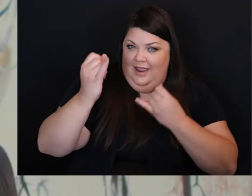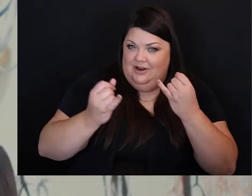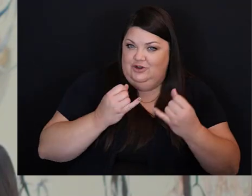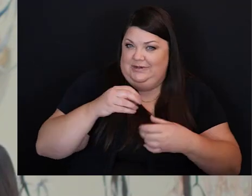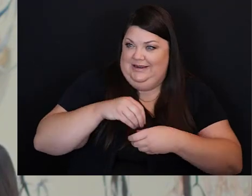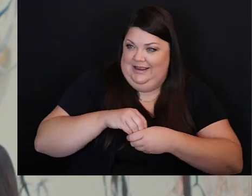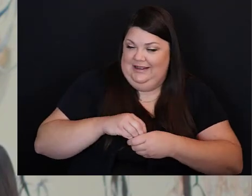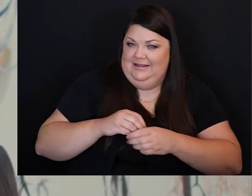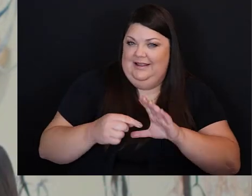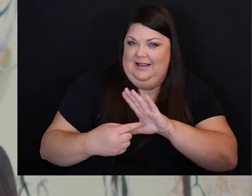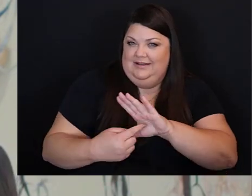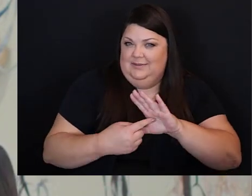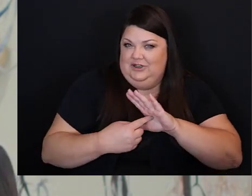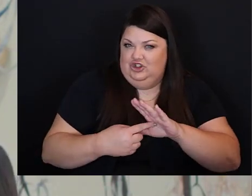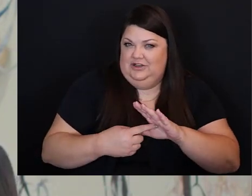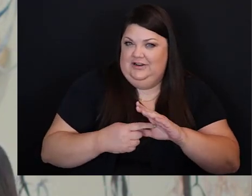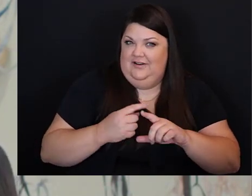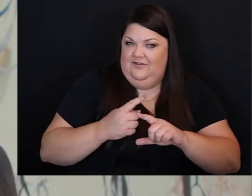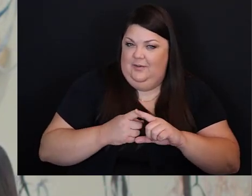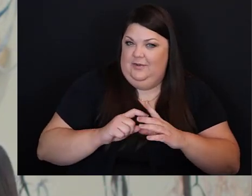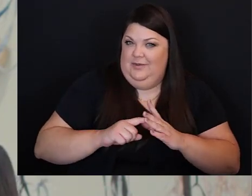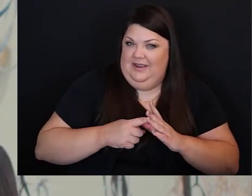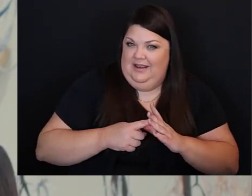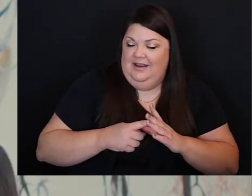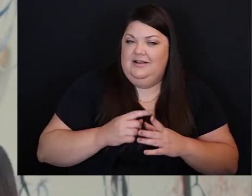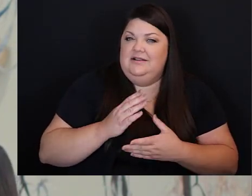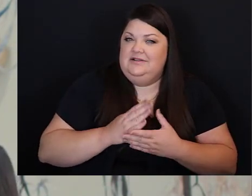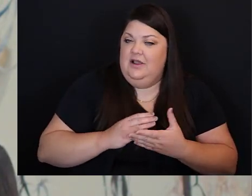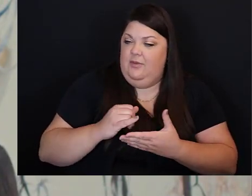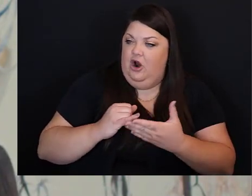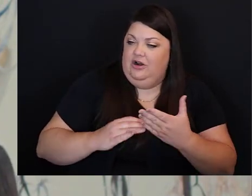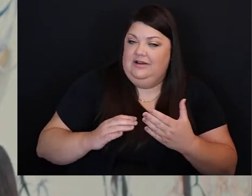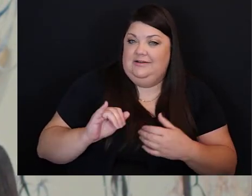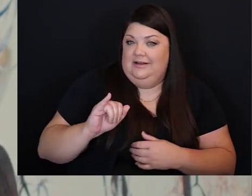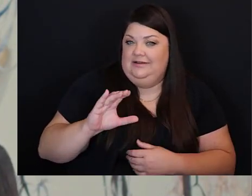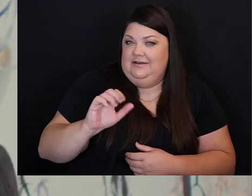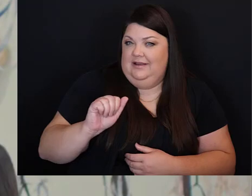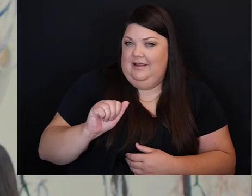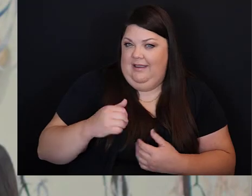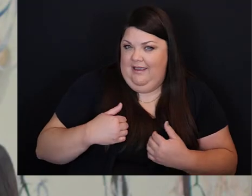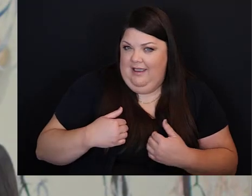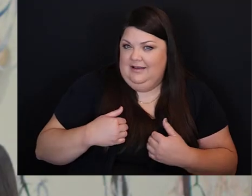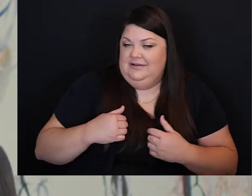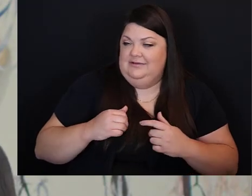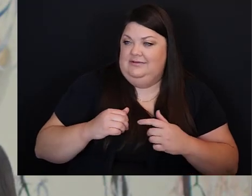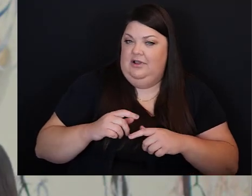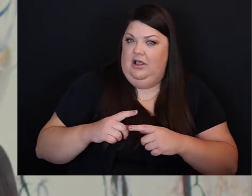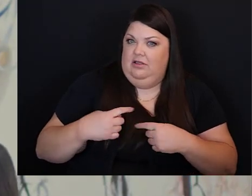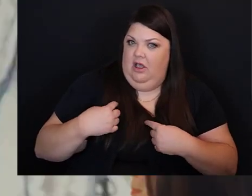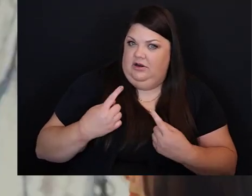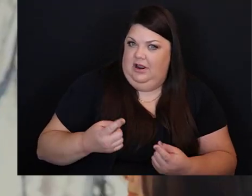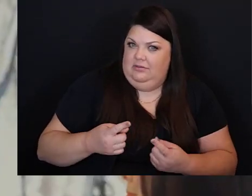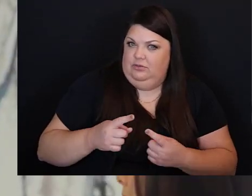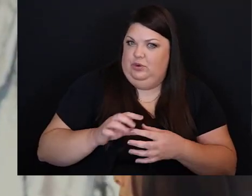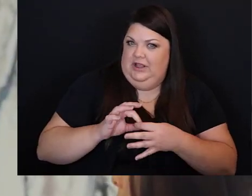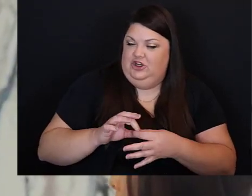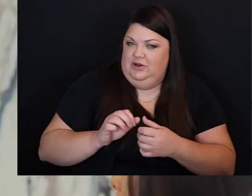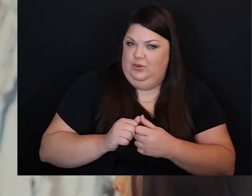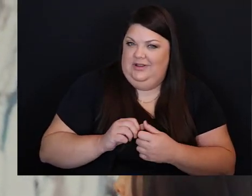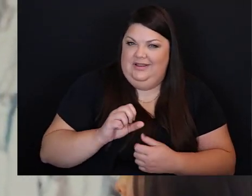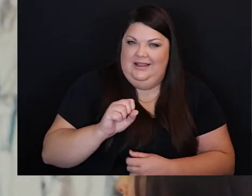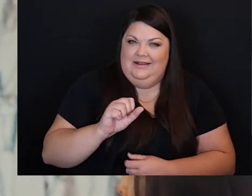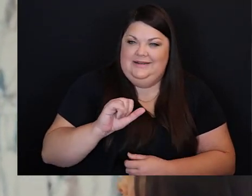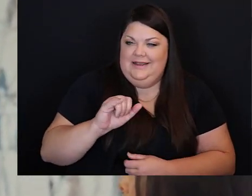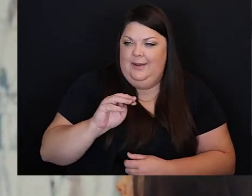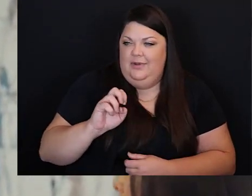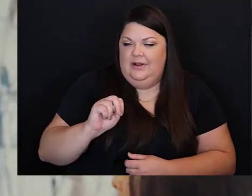exhibition from the very beginning. You know, some are artists that ICA has a long-standing relationship with. Somebody like